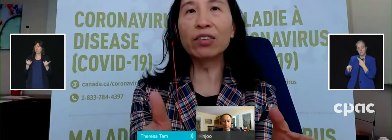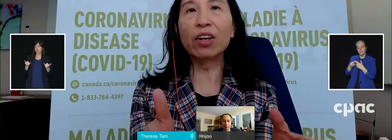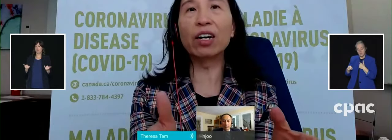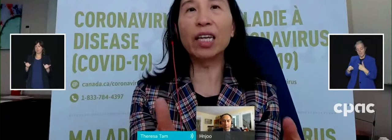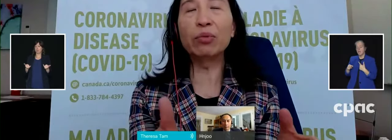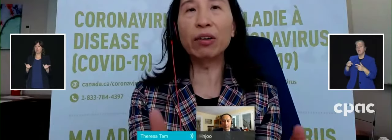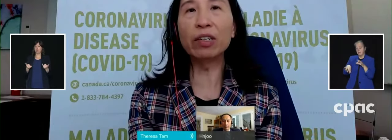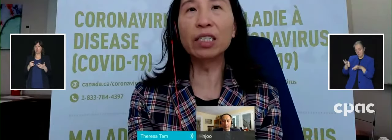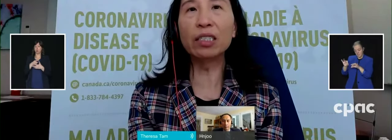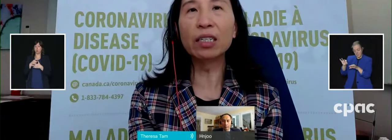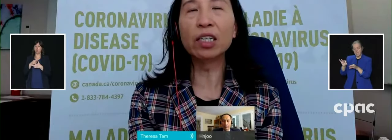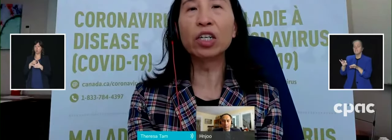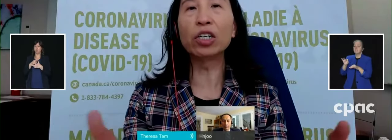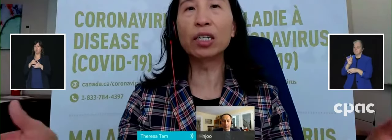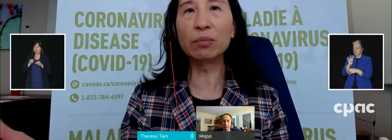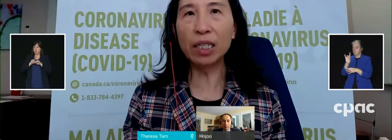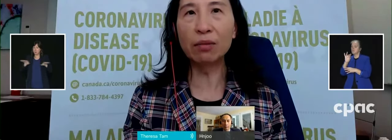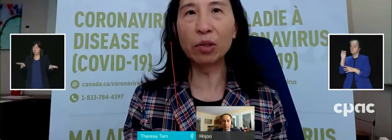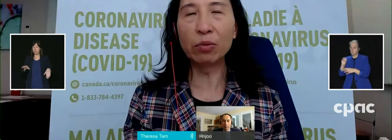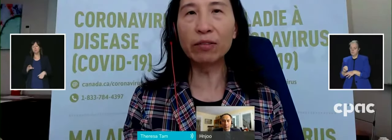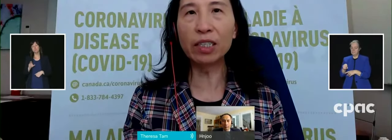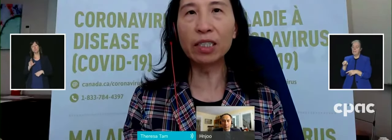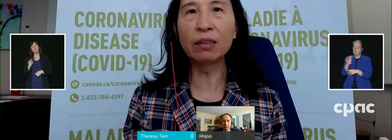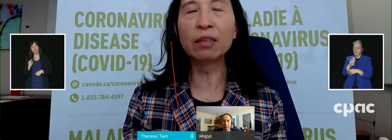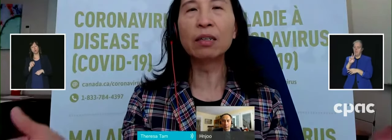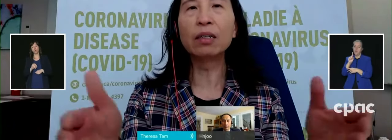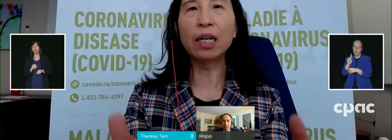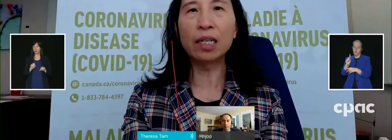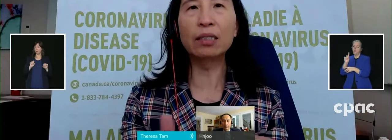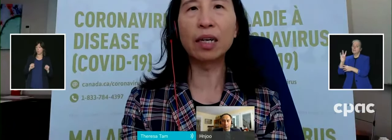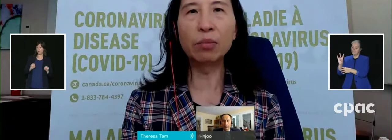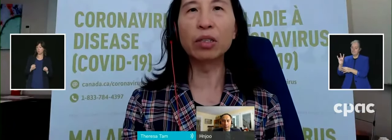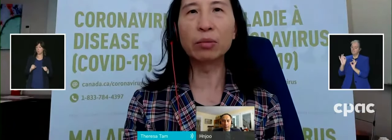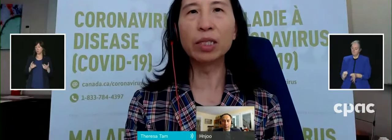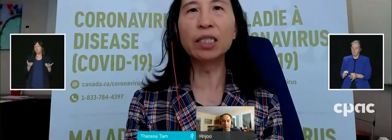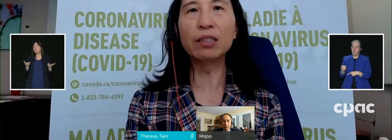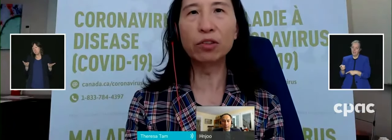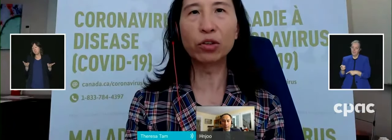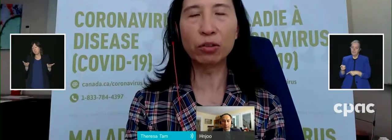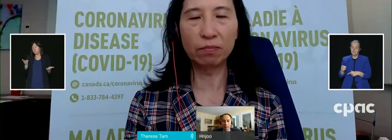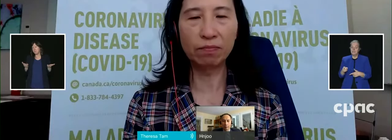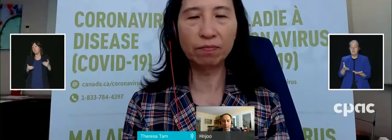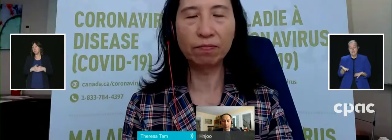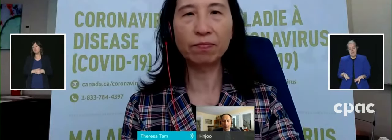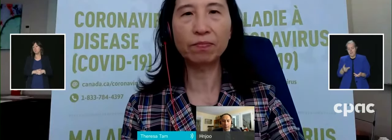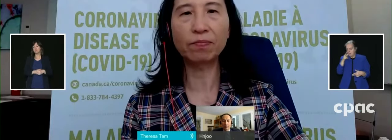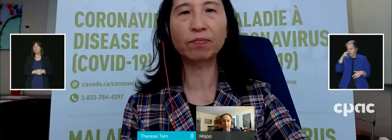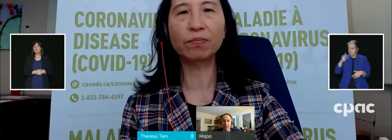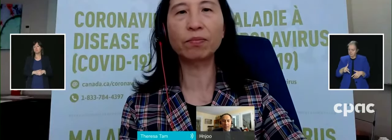not that prevalent. Could it become more prevalent? That is a possibility for sure.